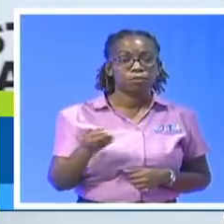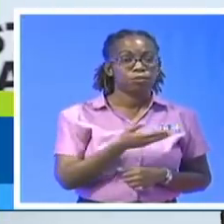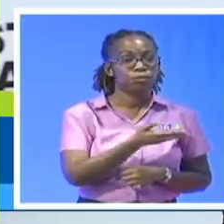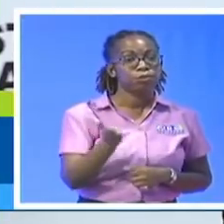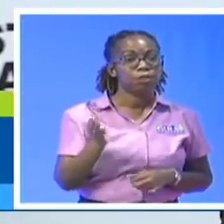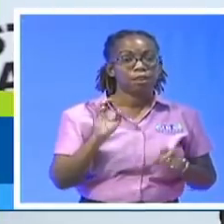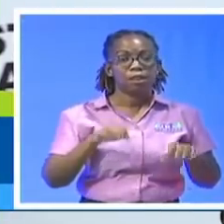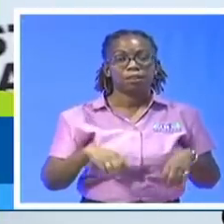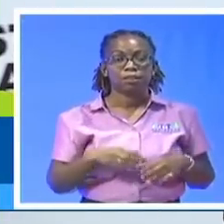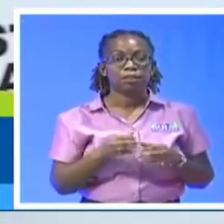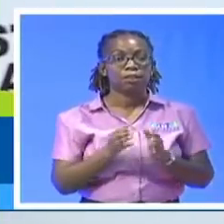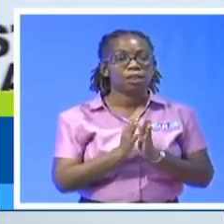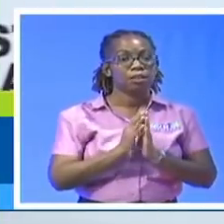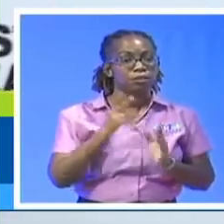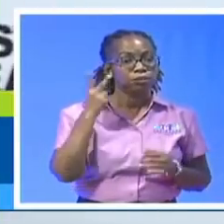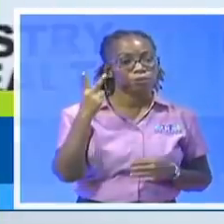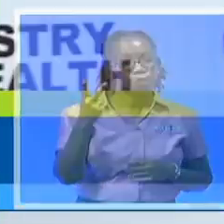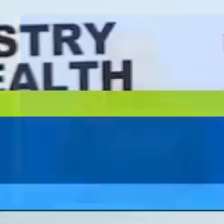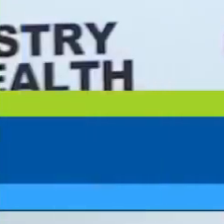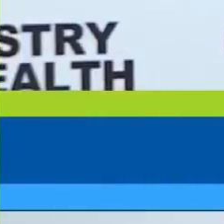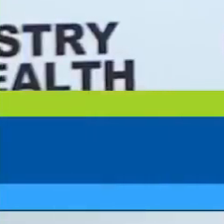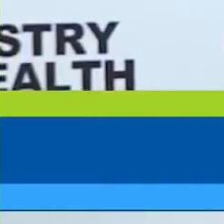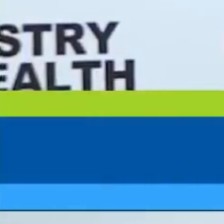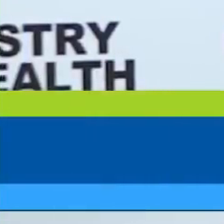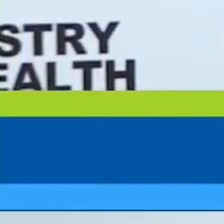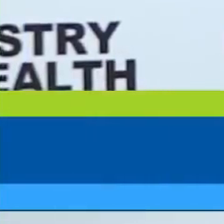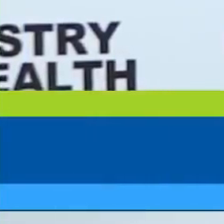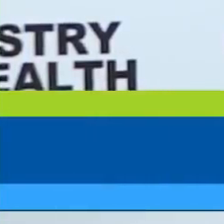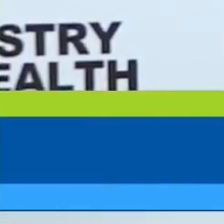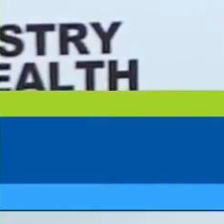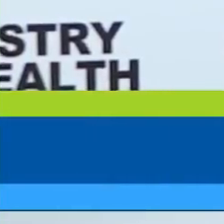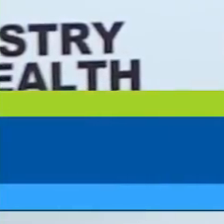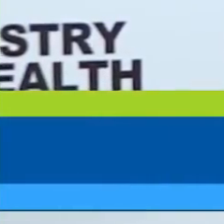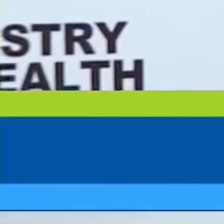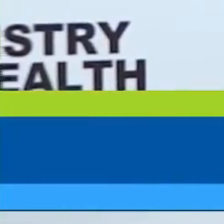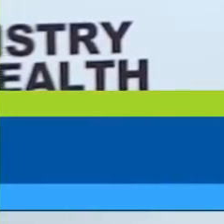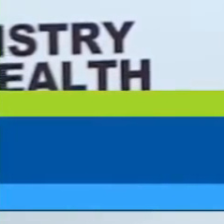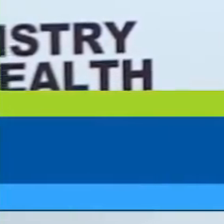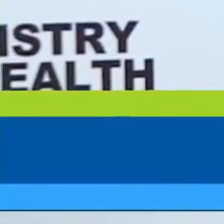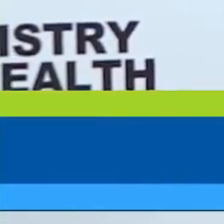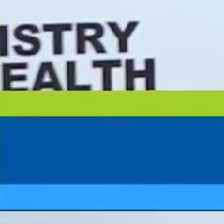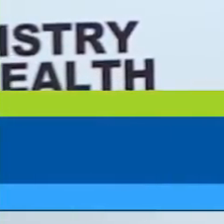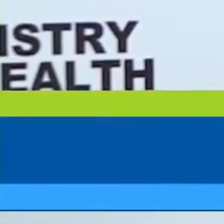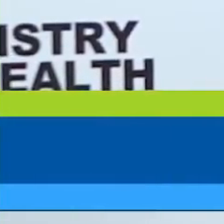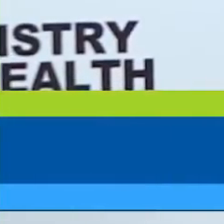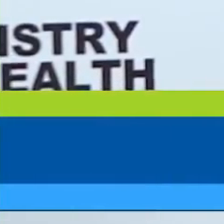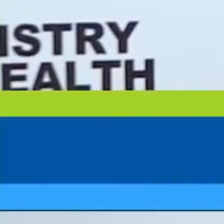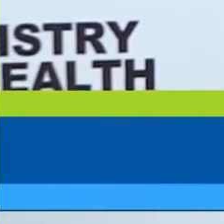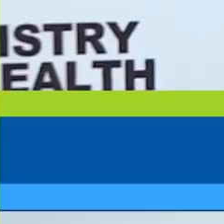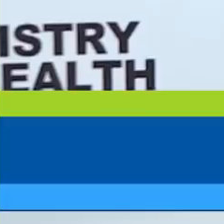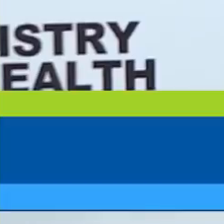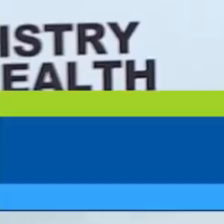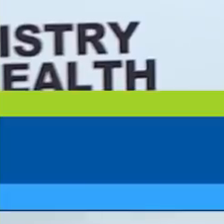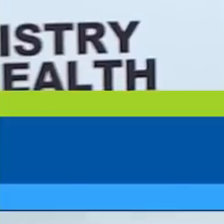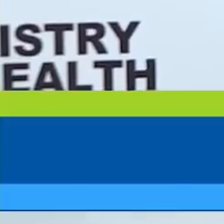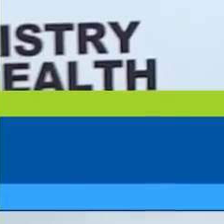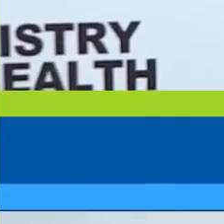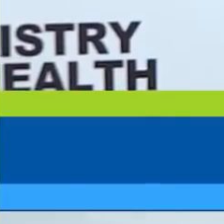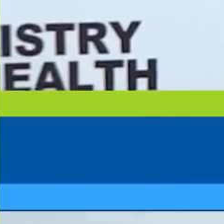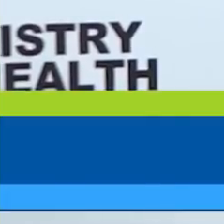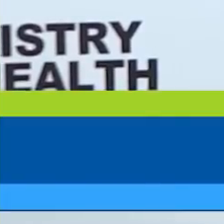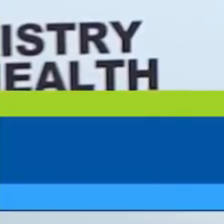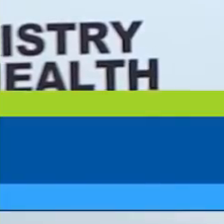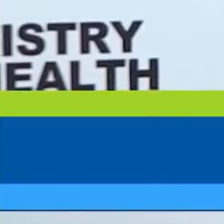to state your name and the name of the media house that you represent before asking a maximum of 2 brief questions in the